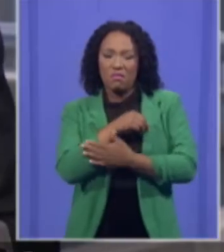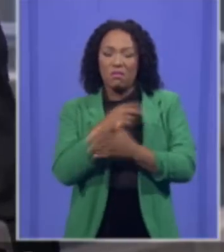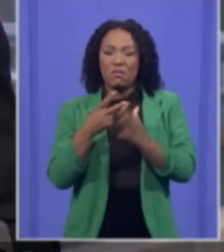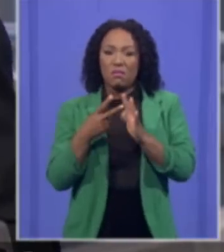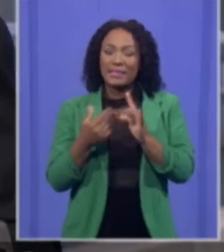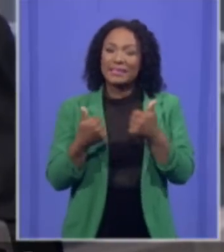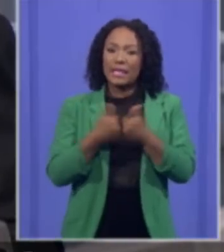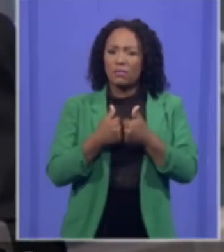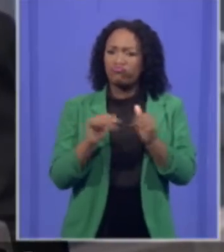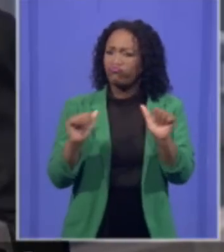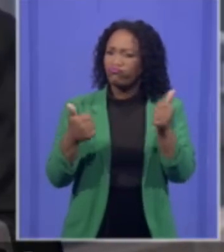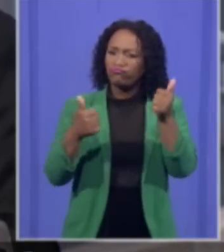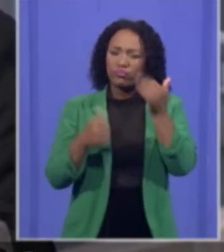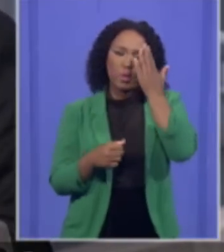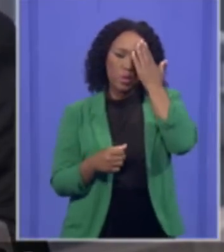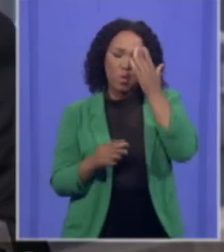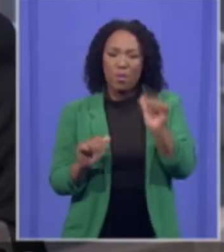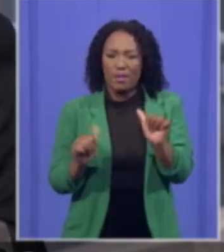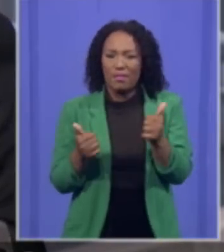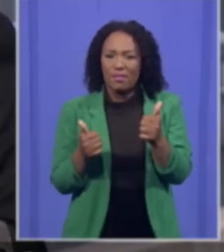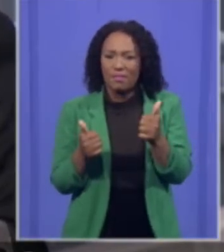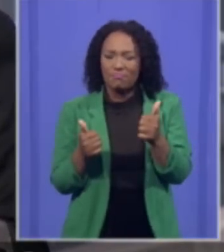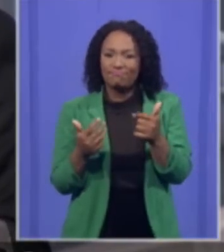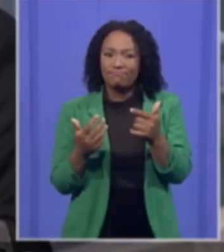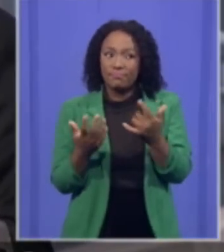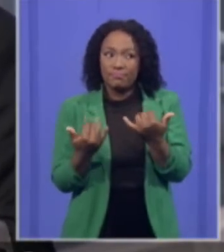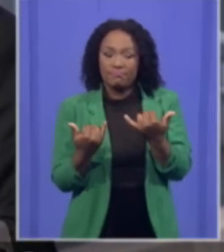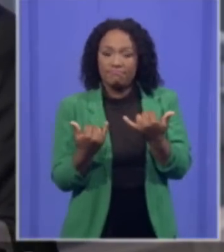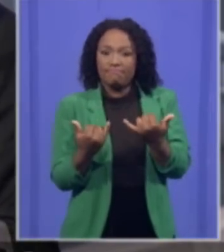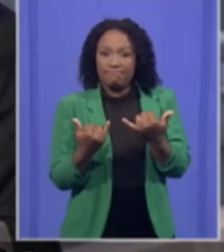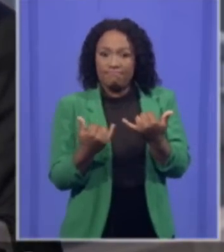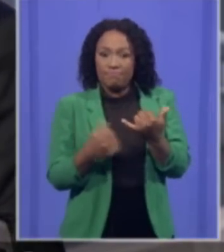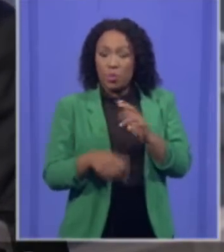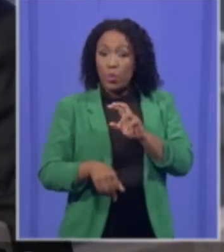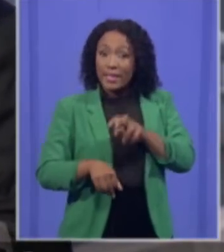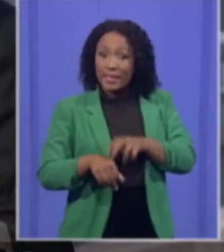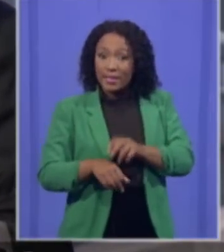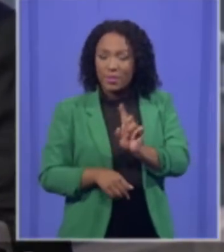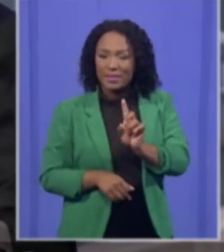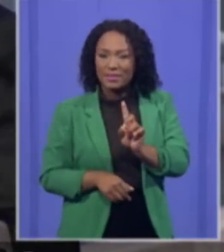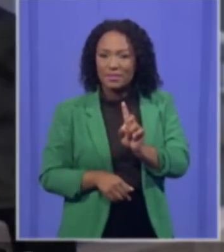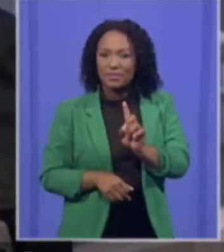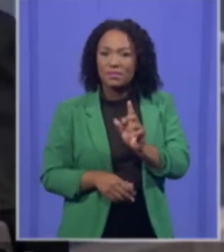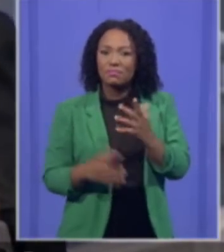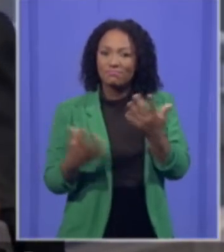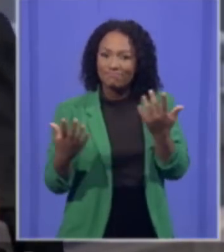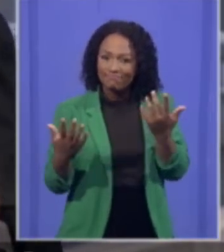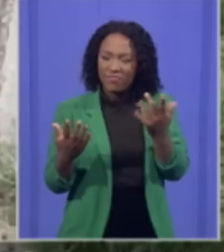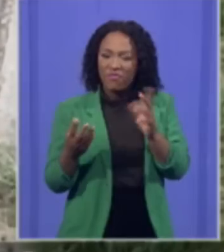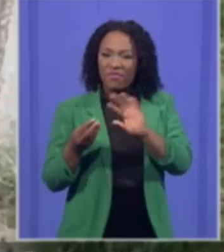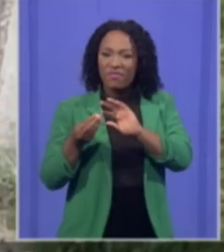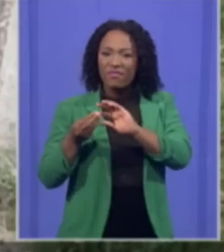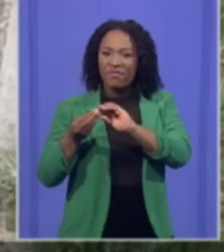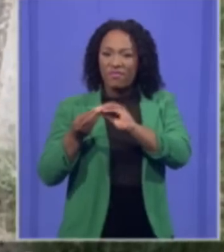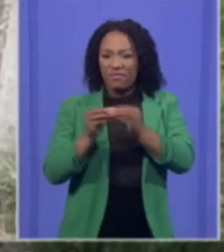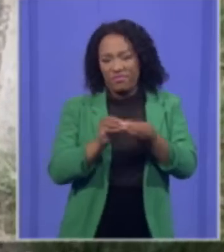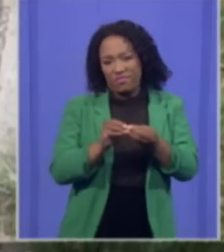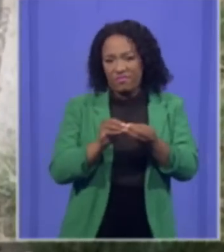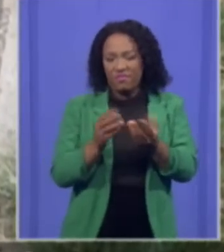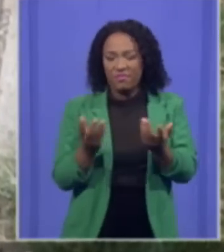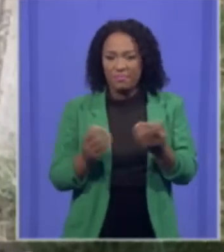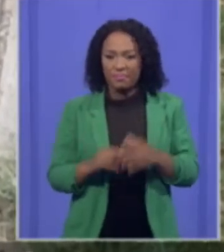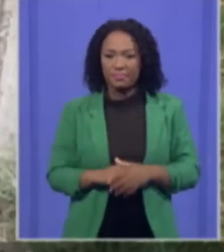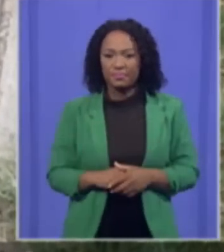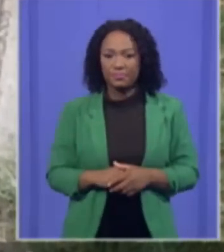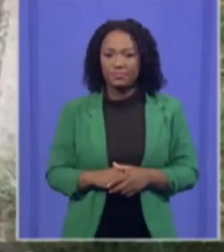well known. What is needed now is course correction. Go